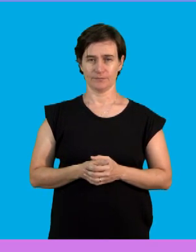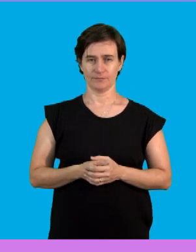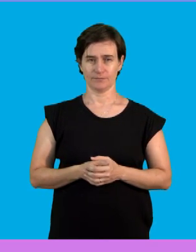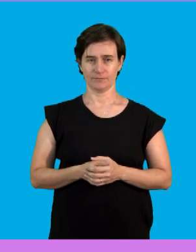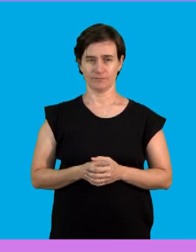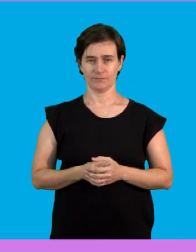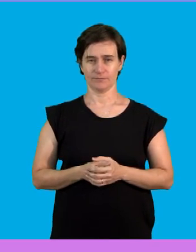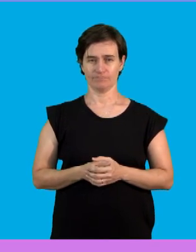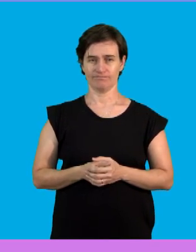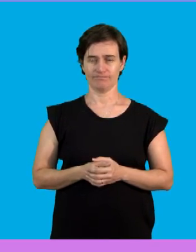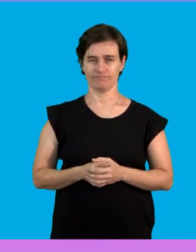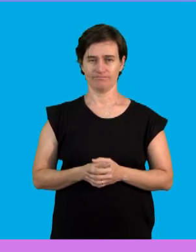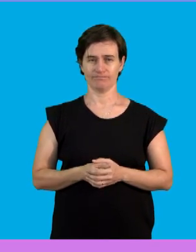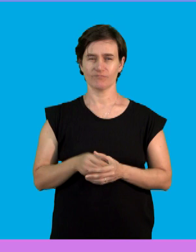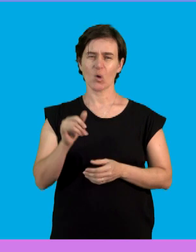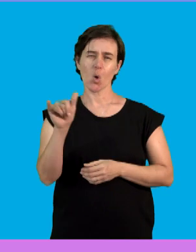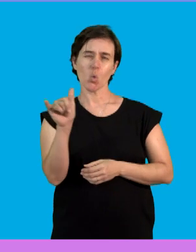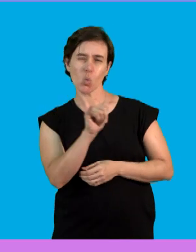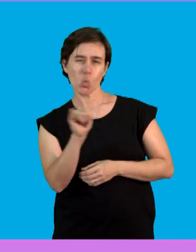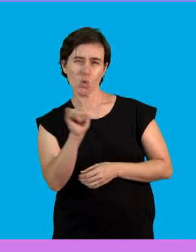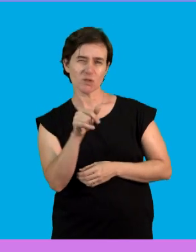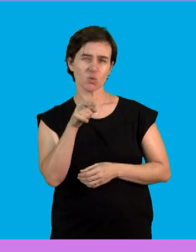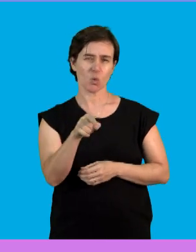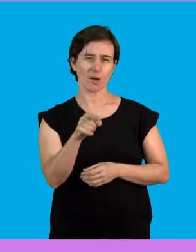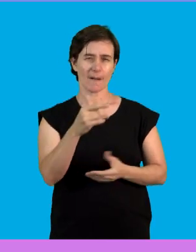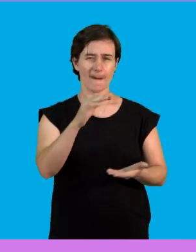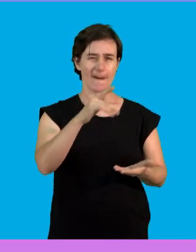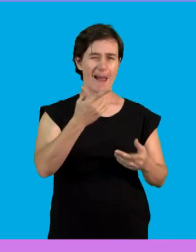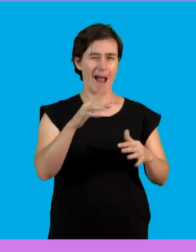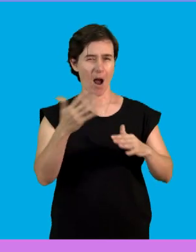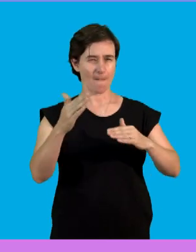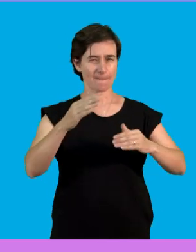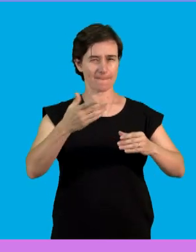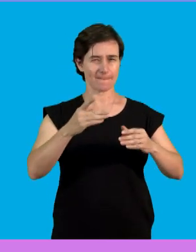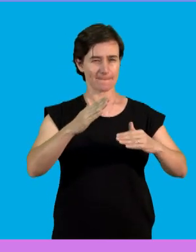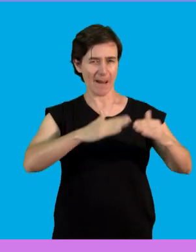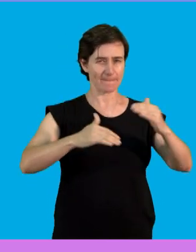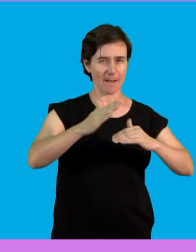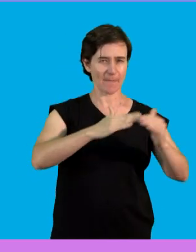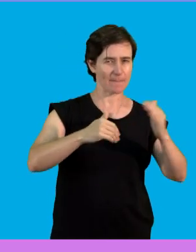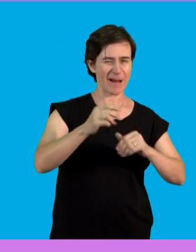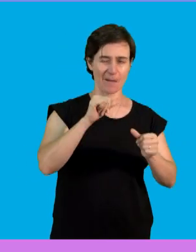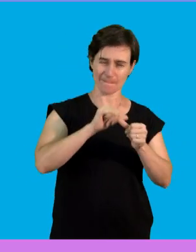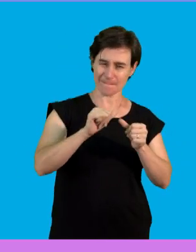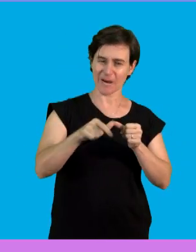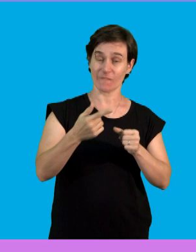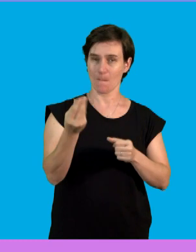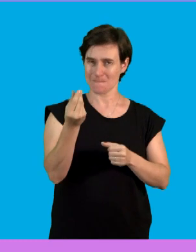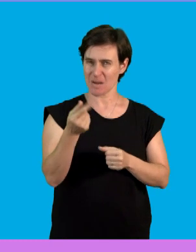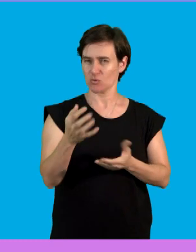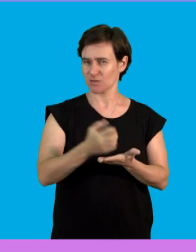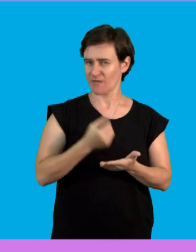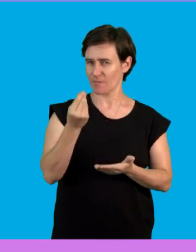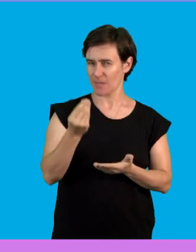Let's look at this. Which one of the following packaging options is the most economical